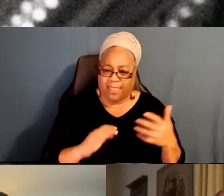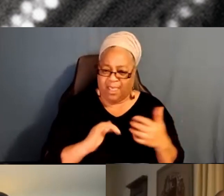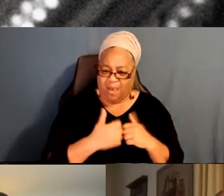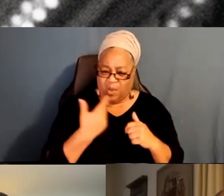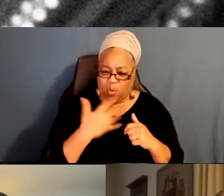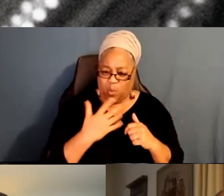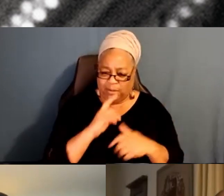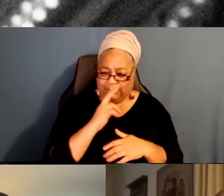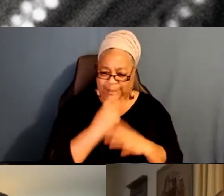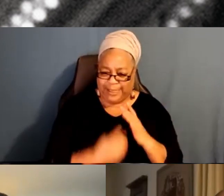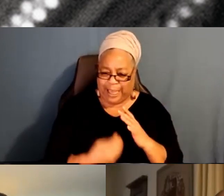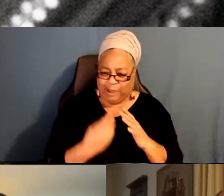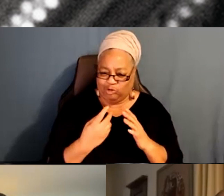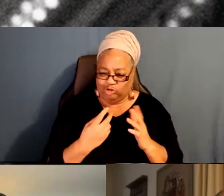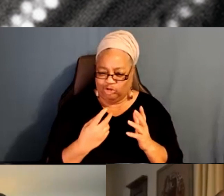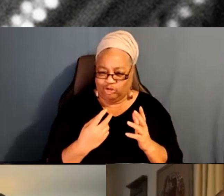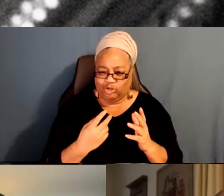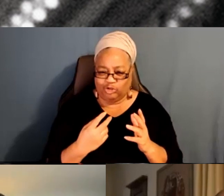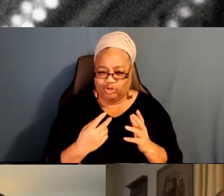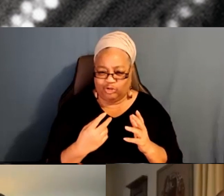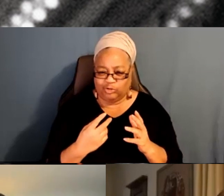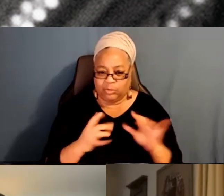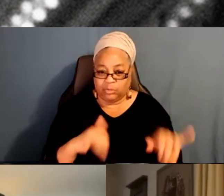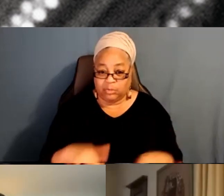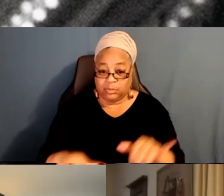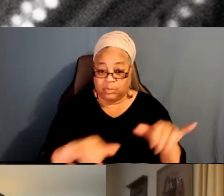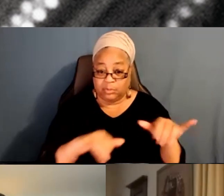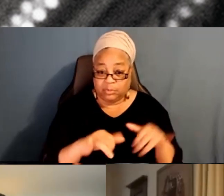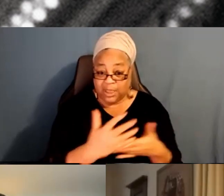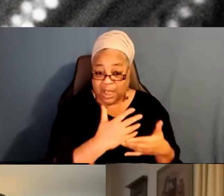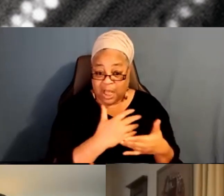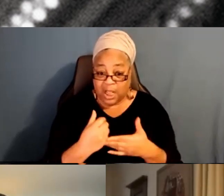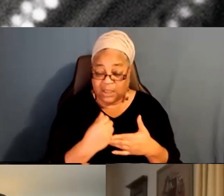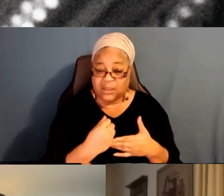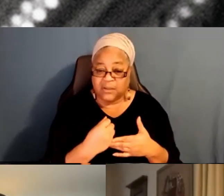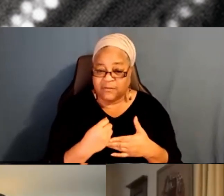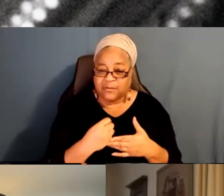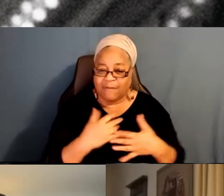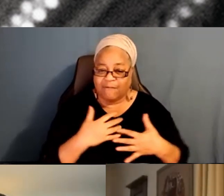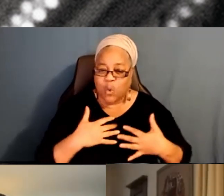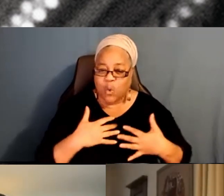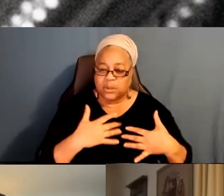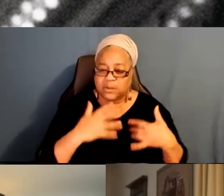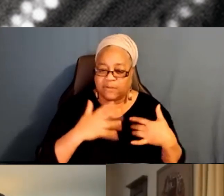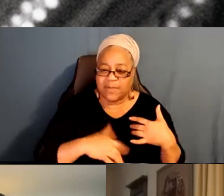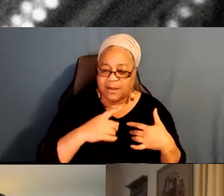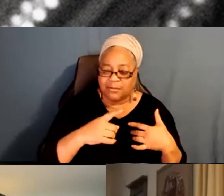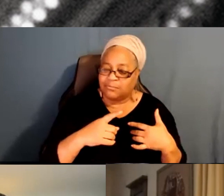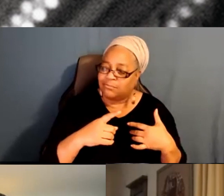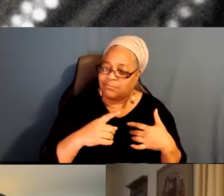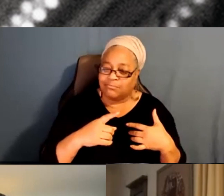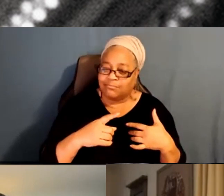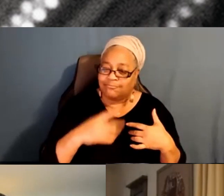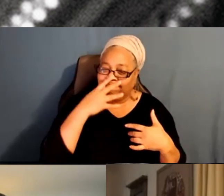engage the constitutive force of that, of negation, right? And yet not allow